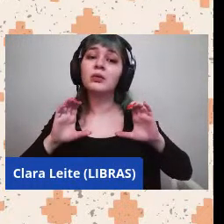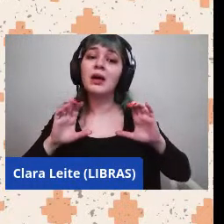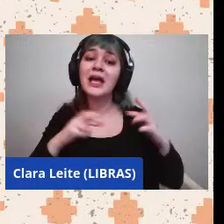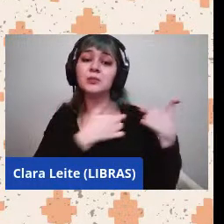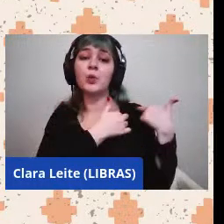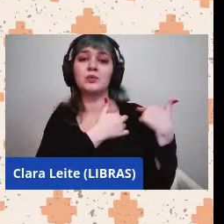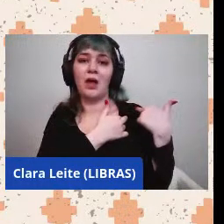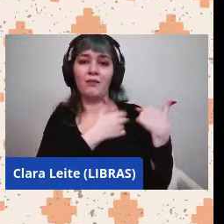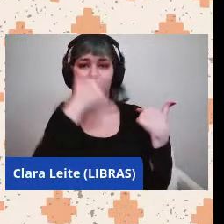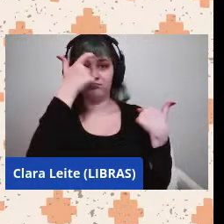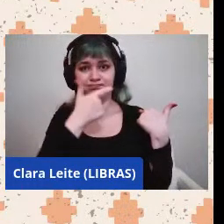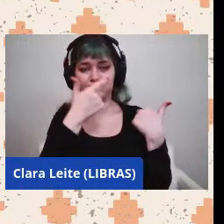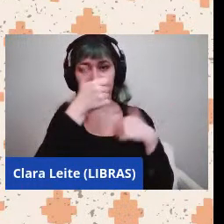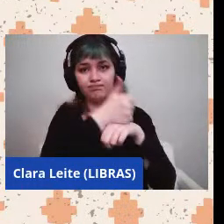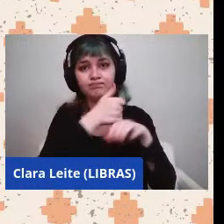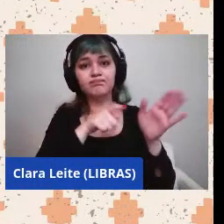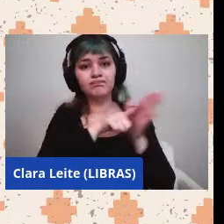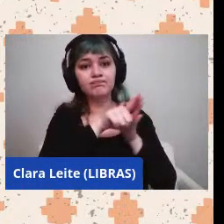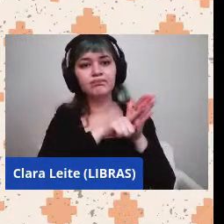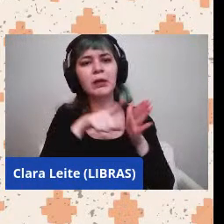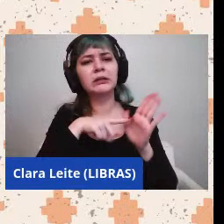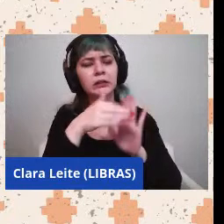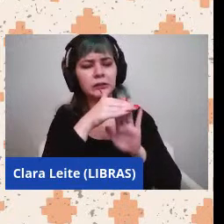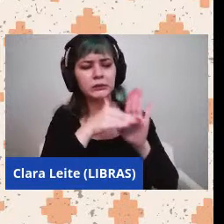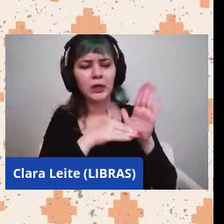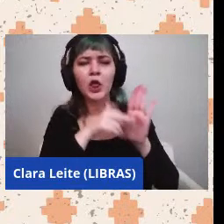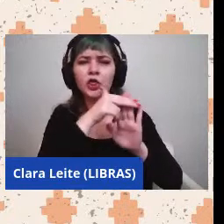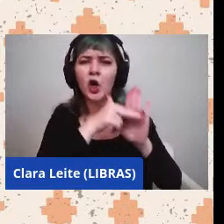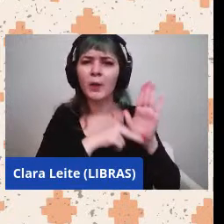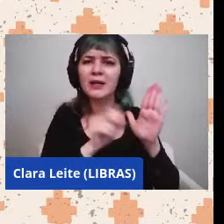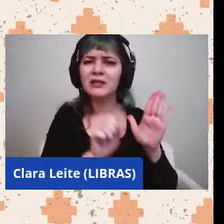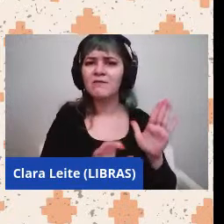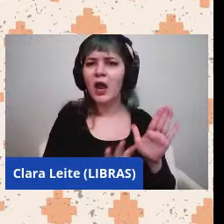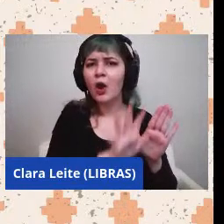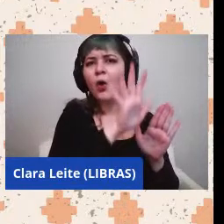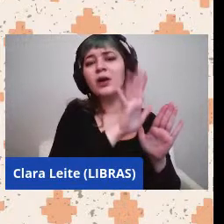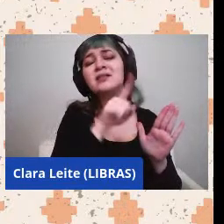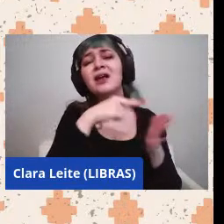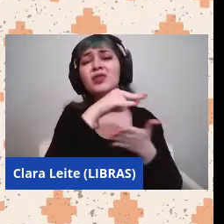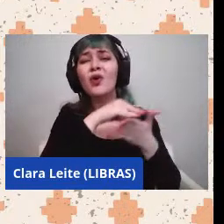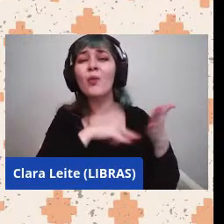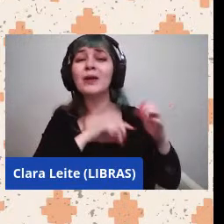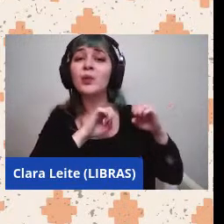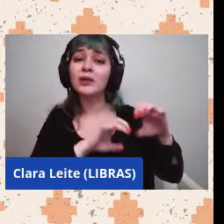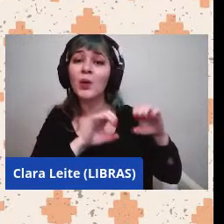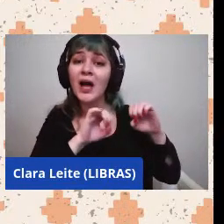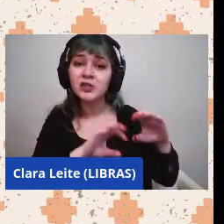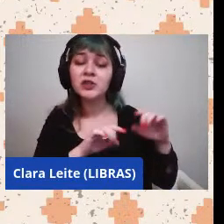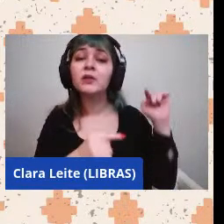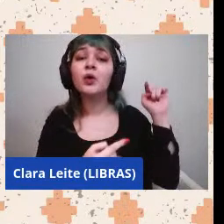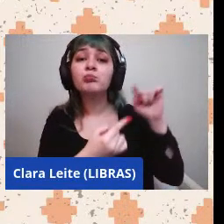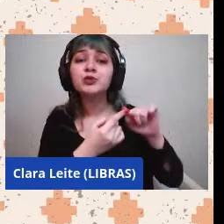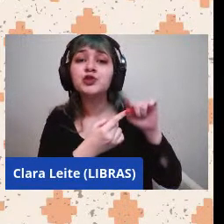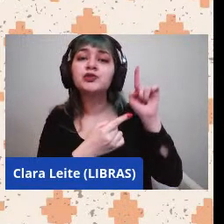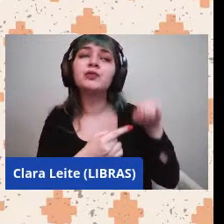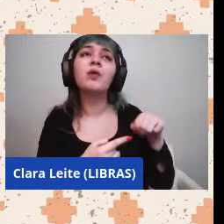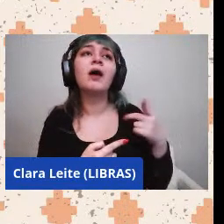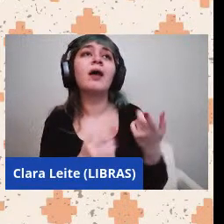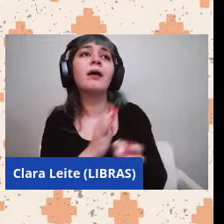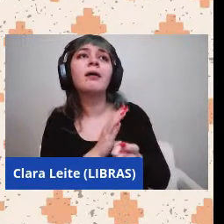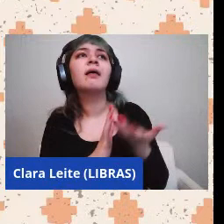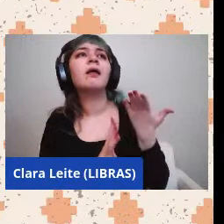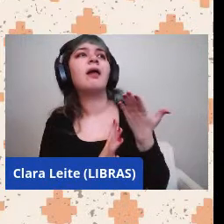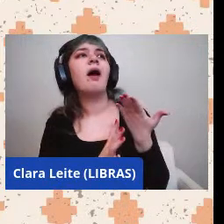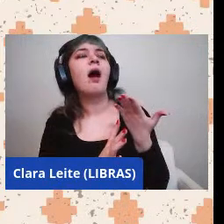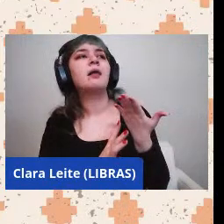researcher. There are principles, norms, and values. It's an educative document that is aiming to generate